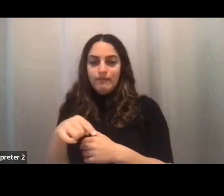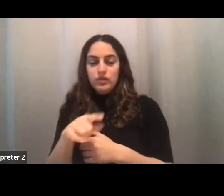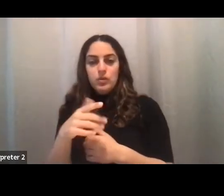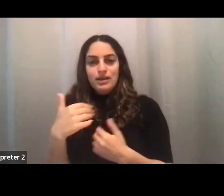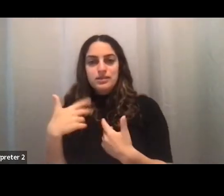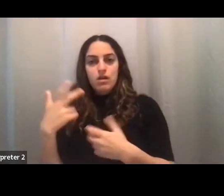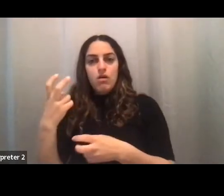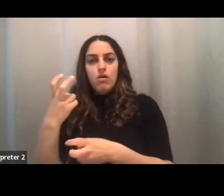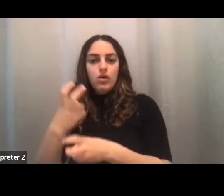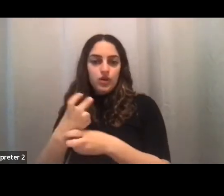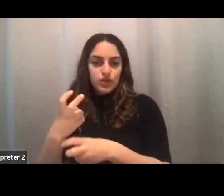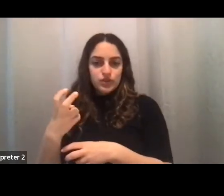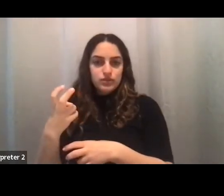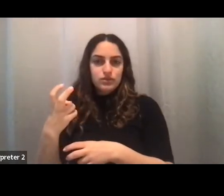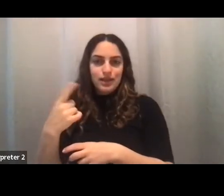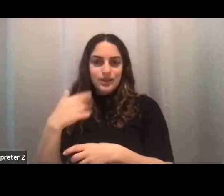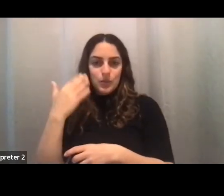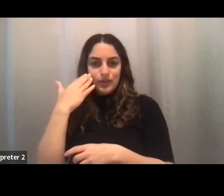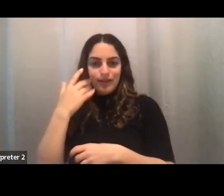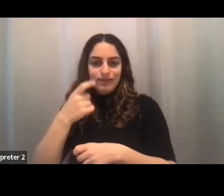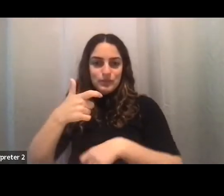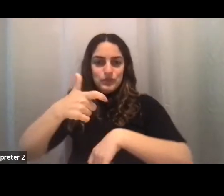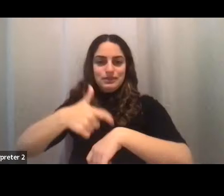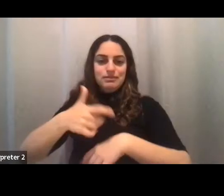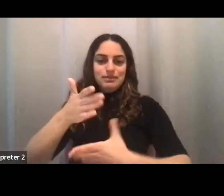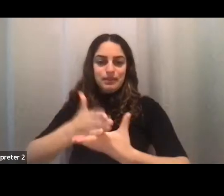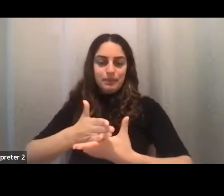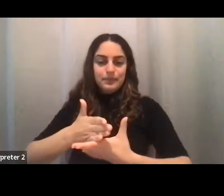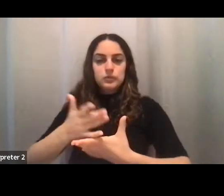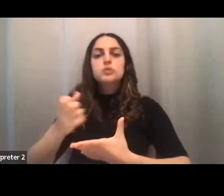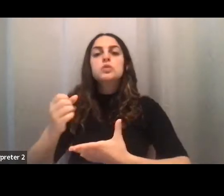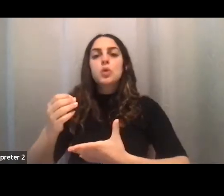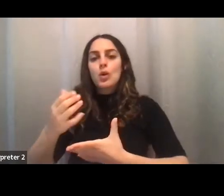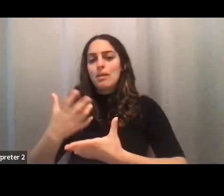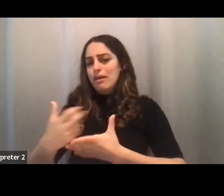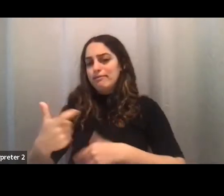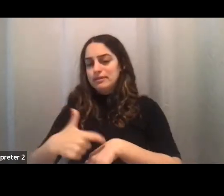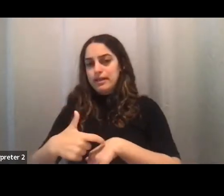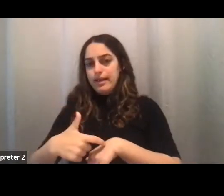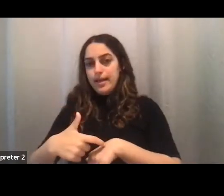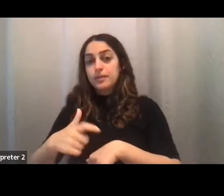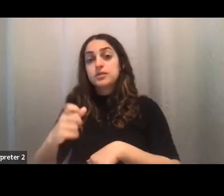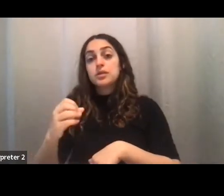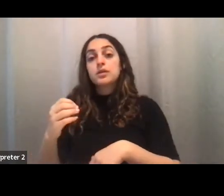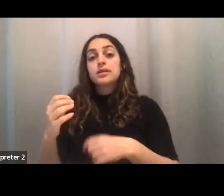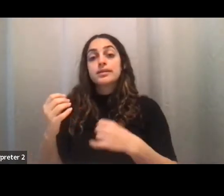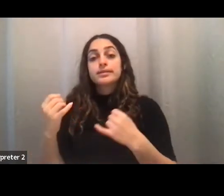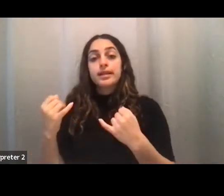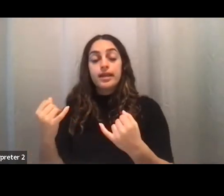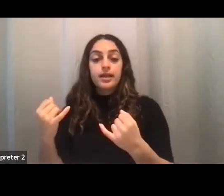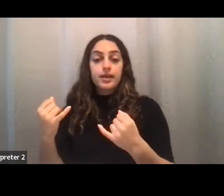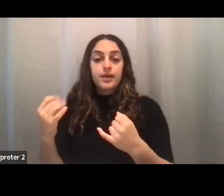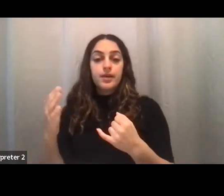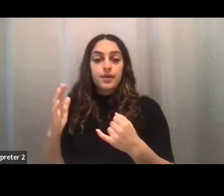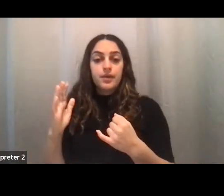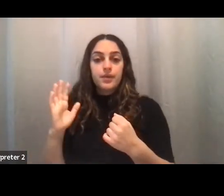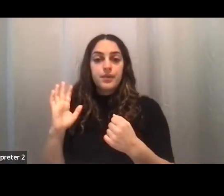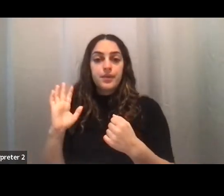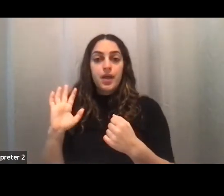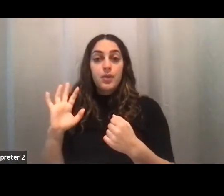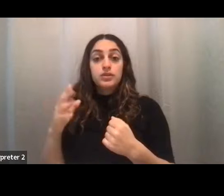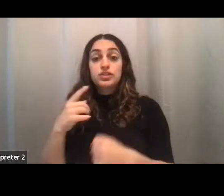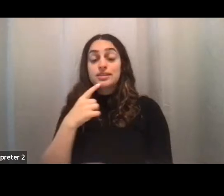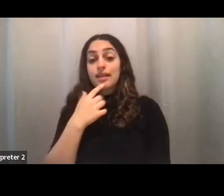hard stop now so i am out of time and uh with that i will um just say thank